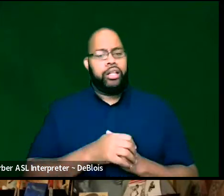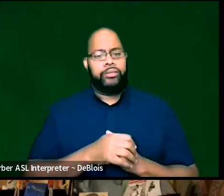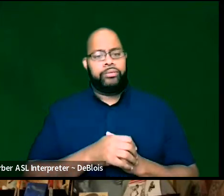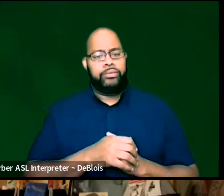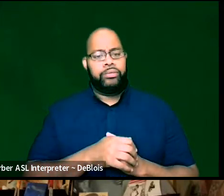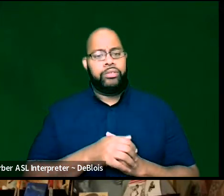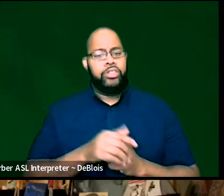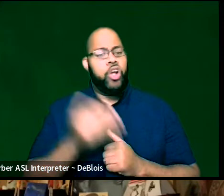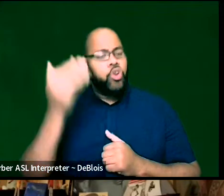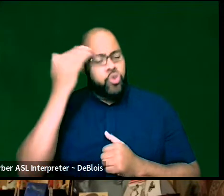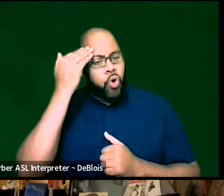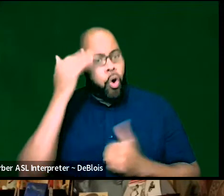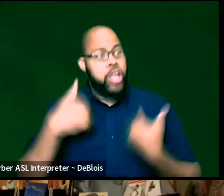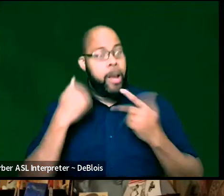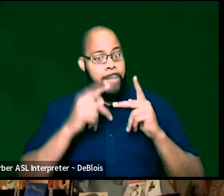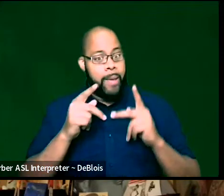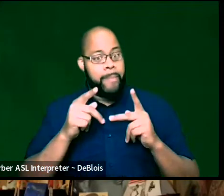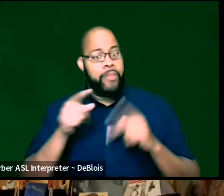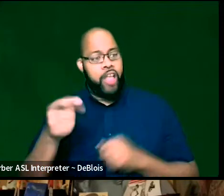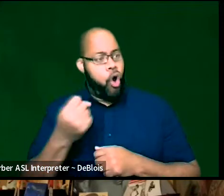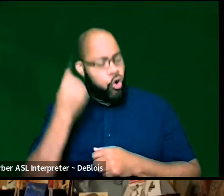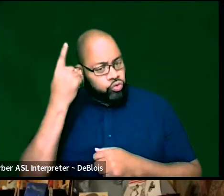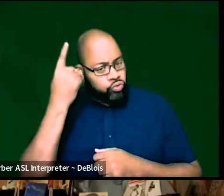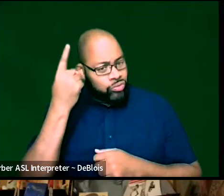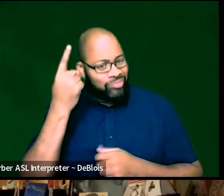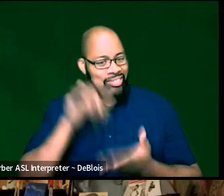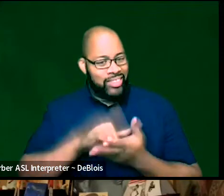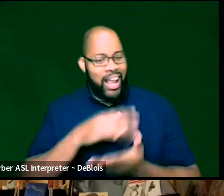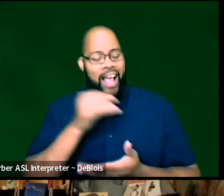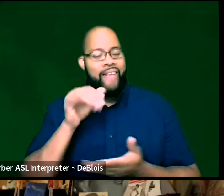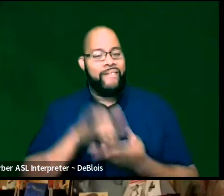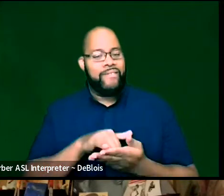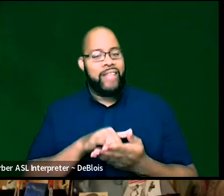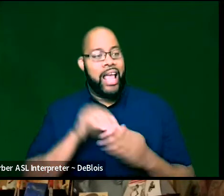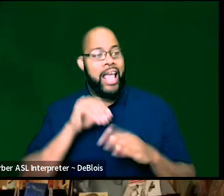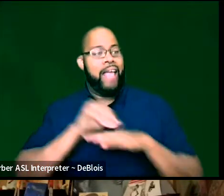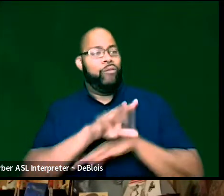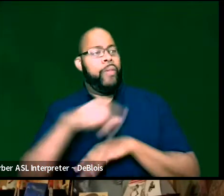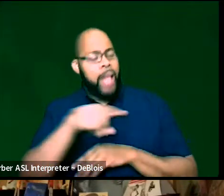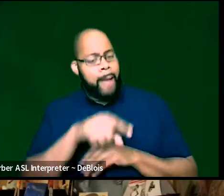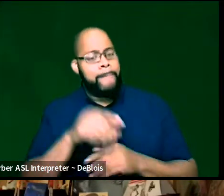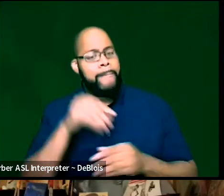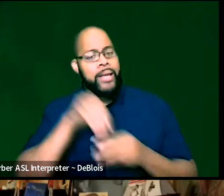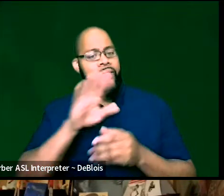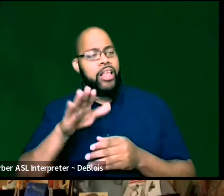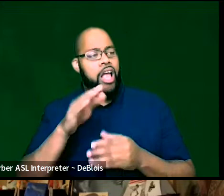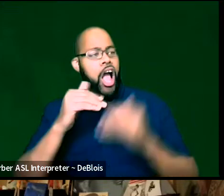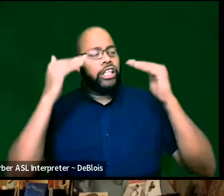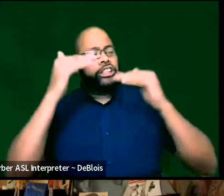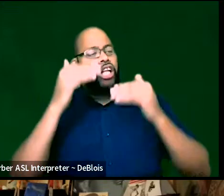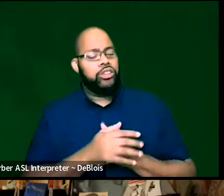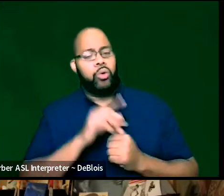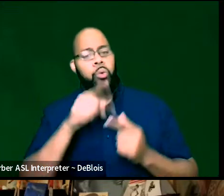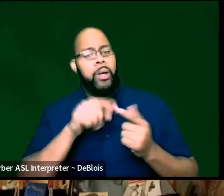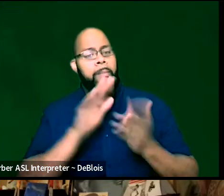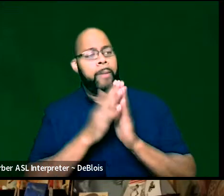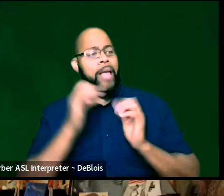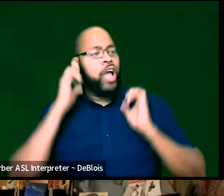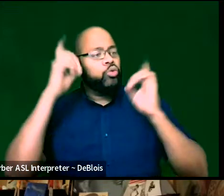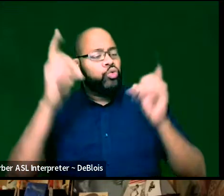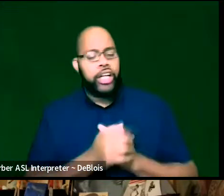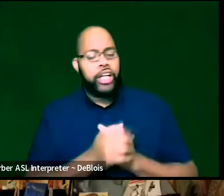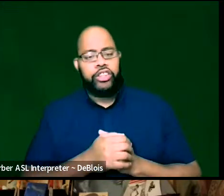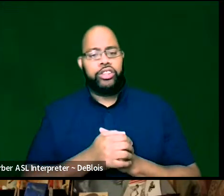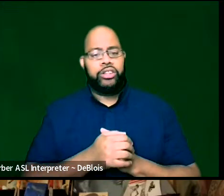they know, like younger people, they understand that, and that influences them into their adulthood, into their